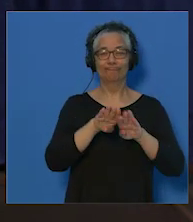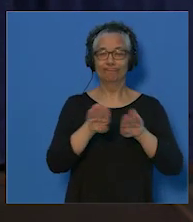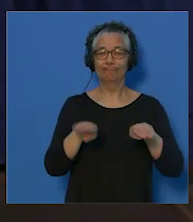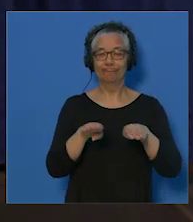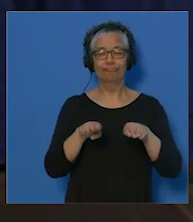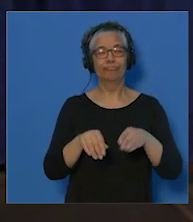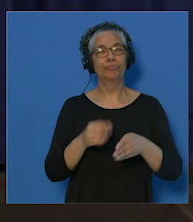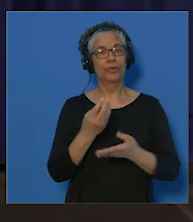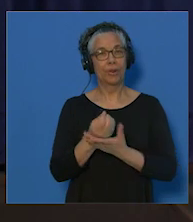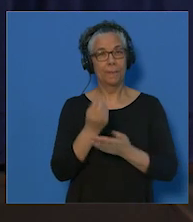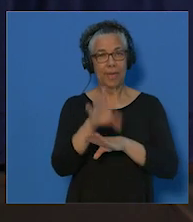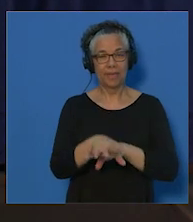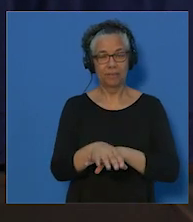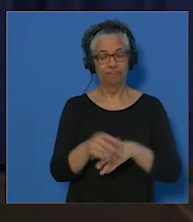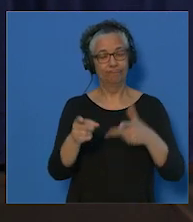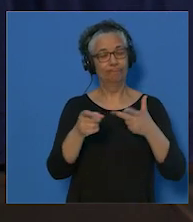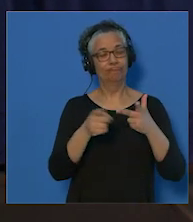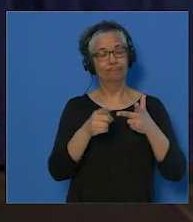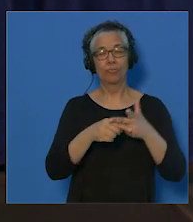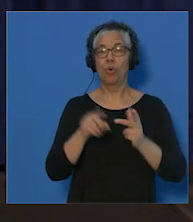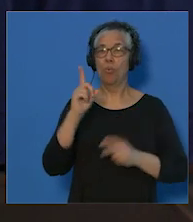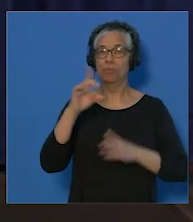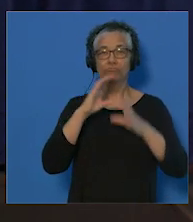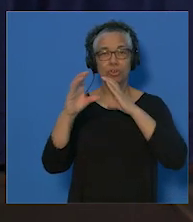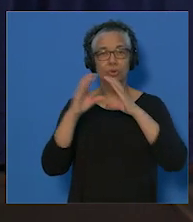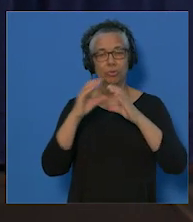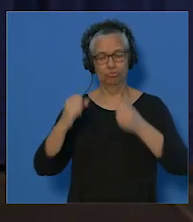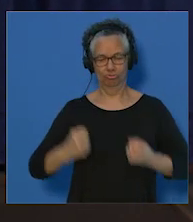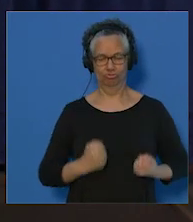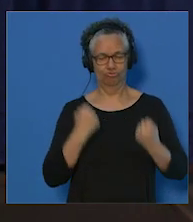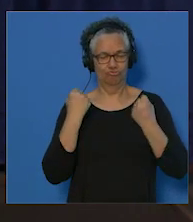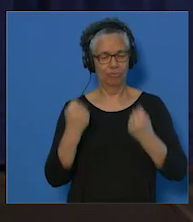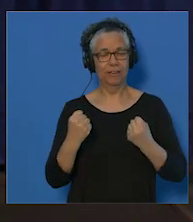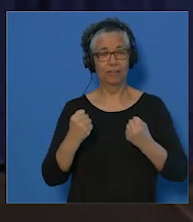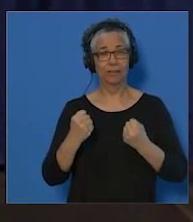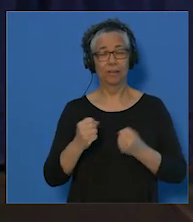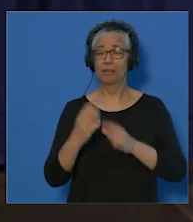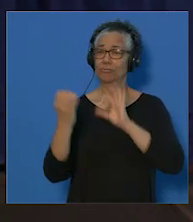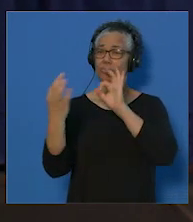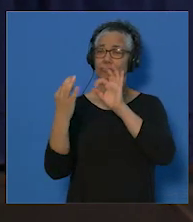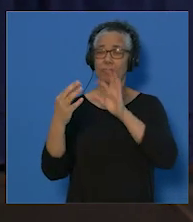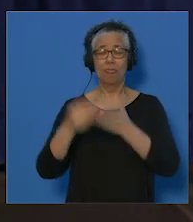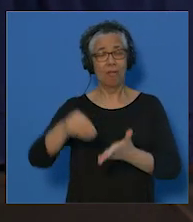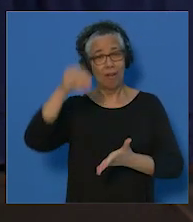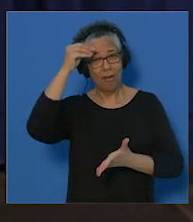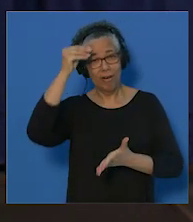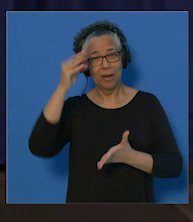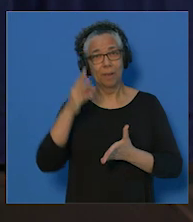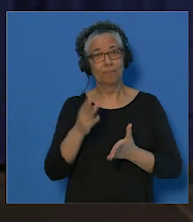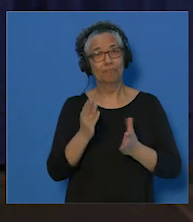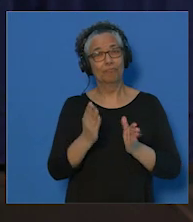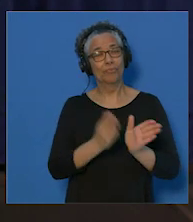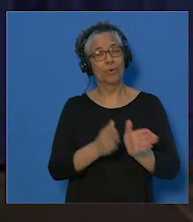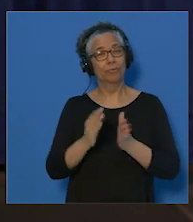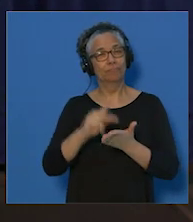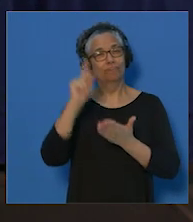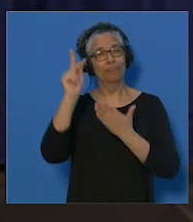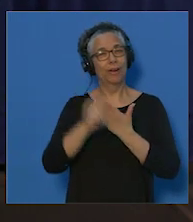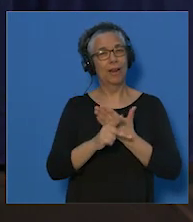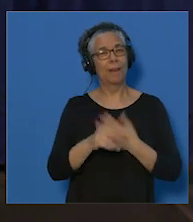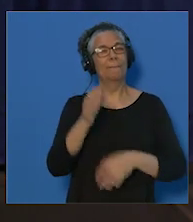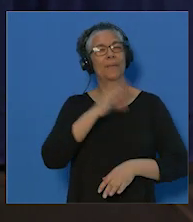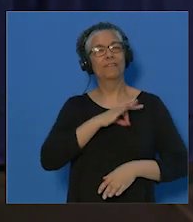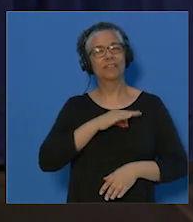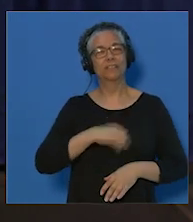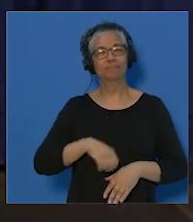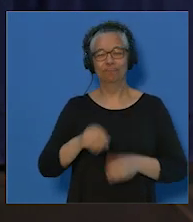General Reinsurance will certainly strengthen the remote learning program and ultimately benefit all of our students and teachers. Now I'd like